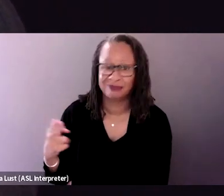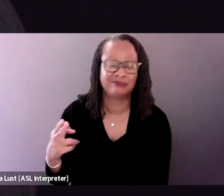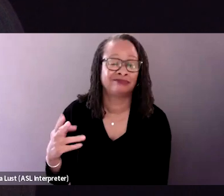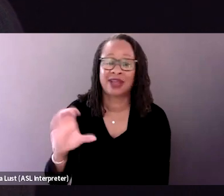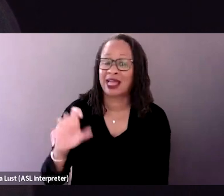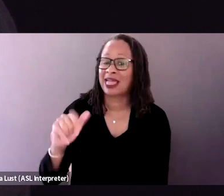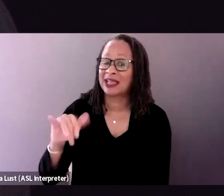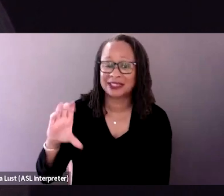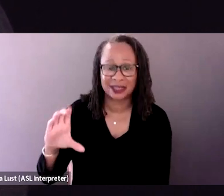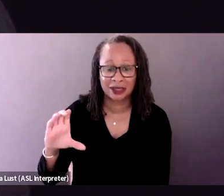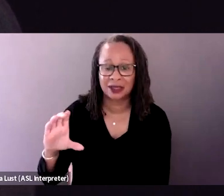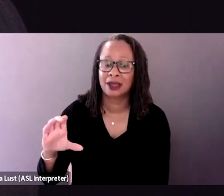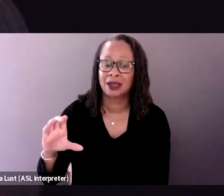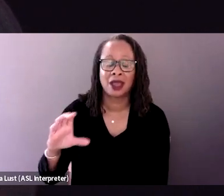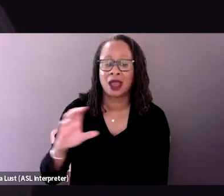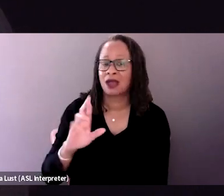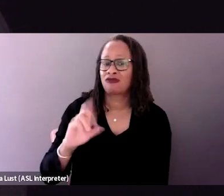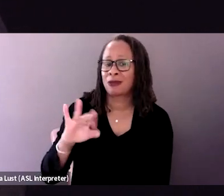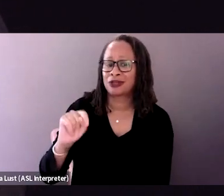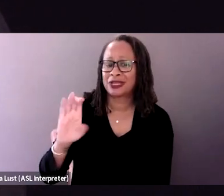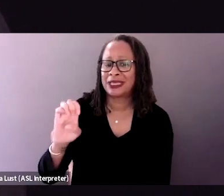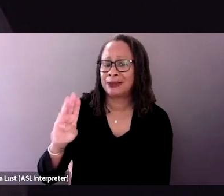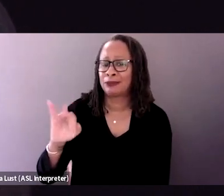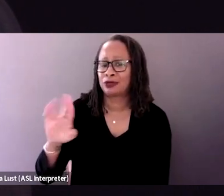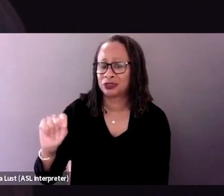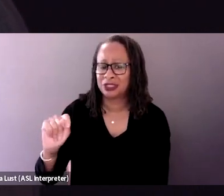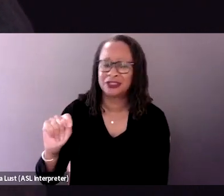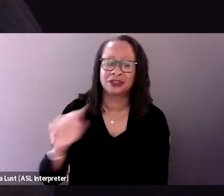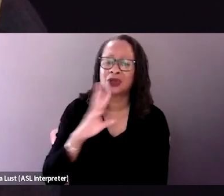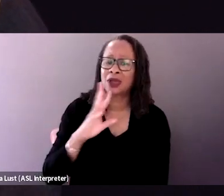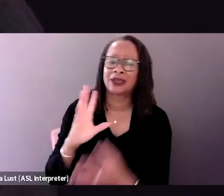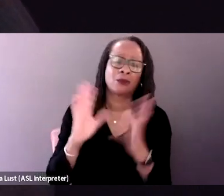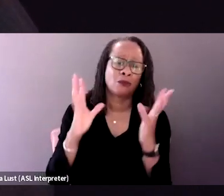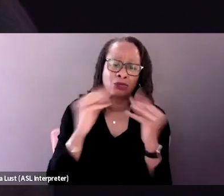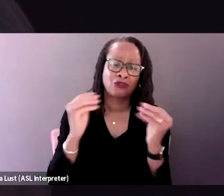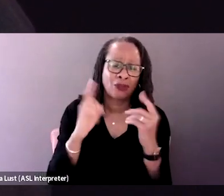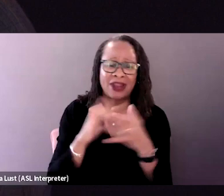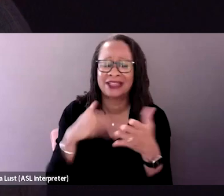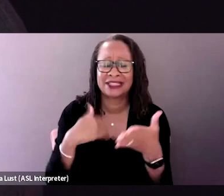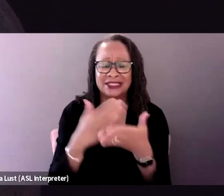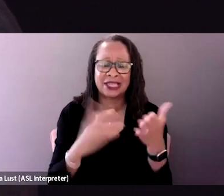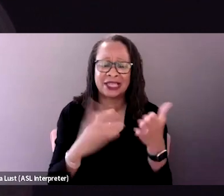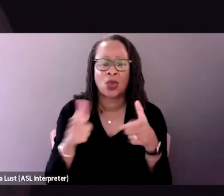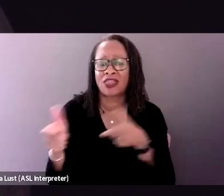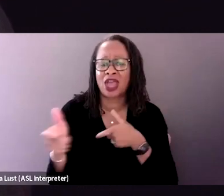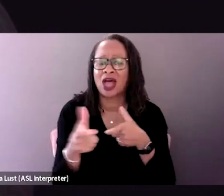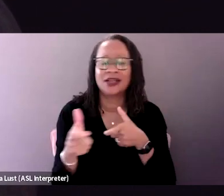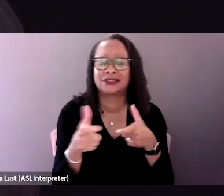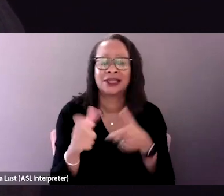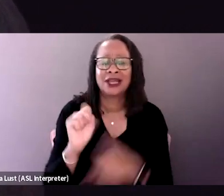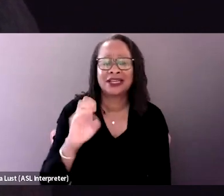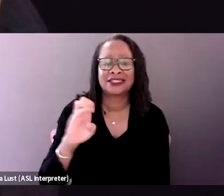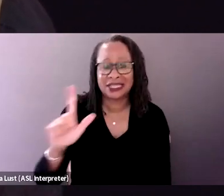Robert Ebert, or whatever the heck his name is, has a whole thing waxing poetic about it. It has this scene where they hunt a seal or whatever,